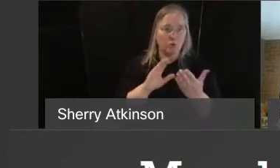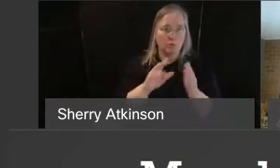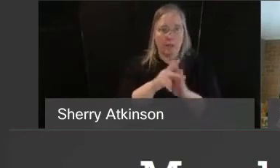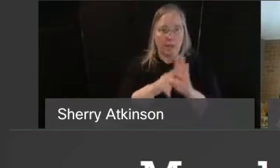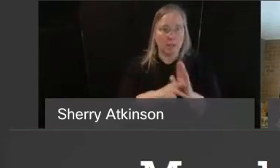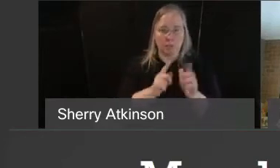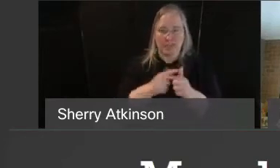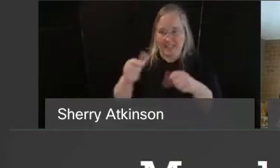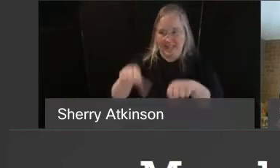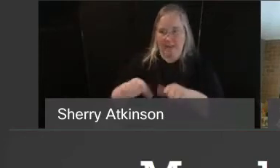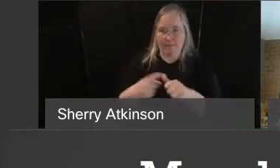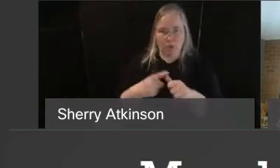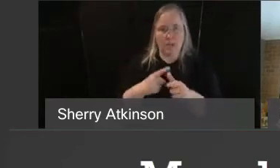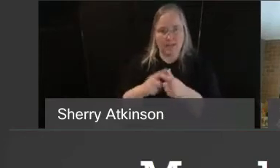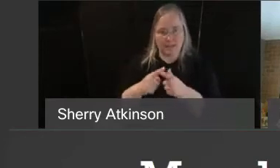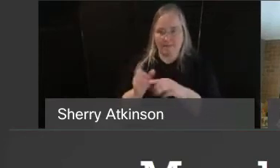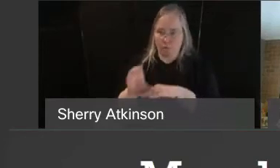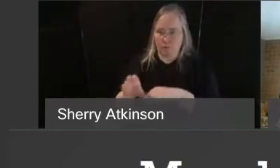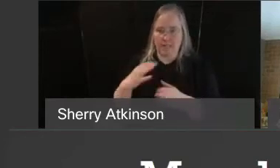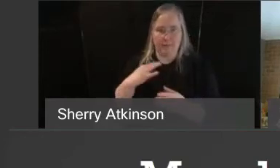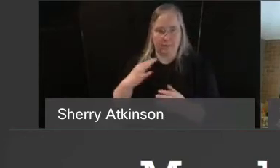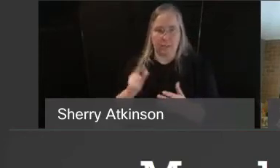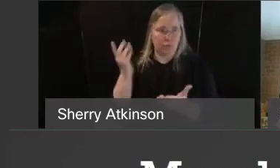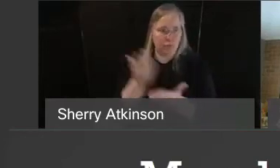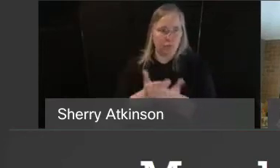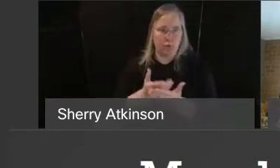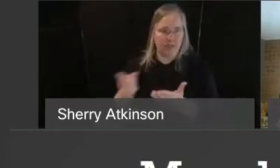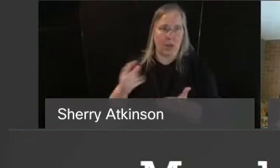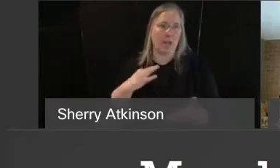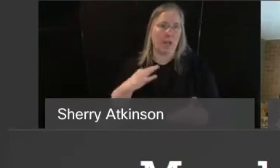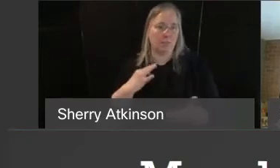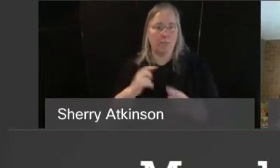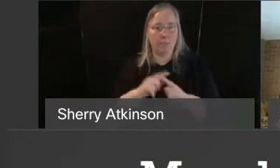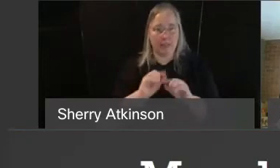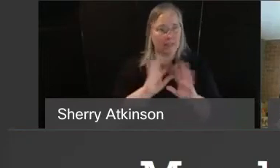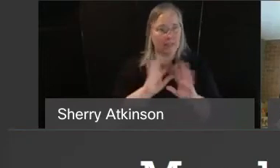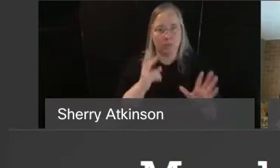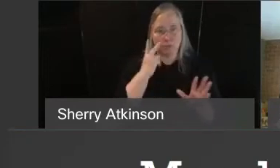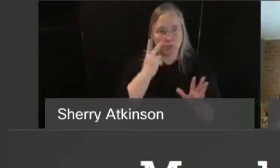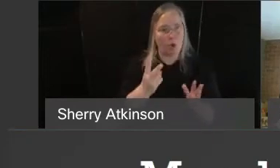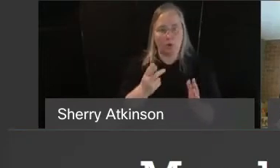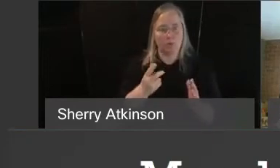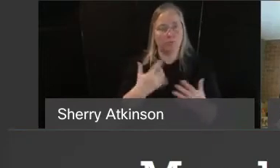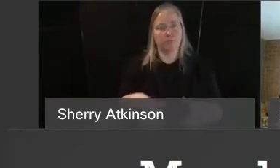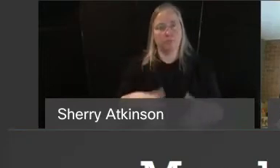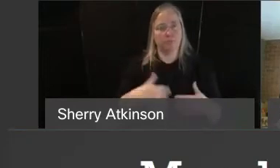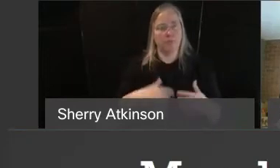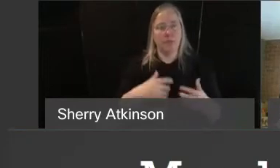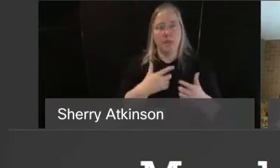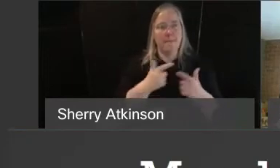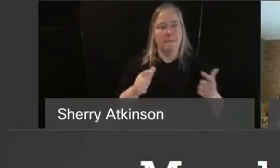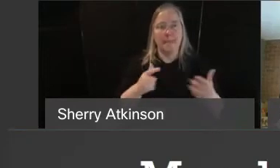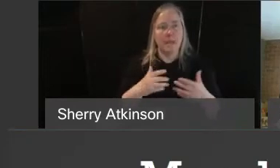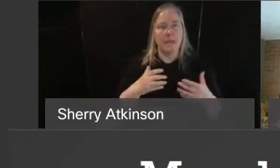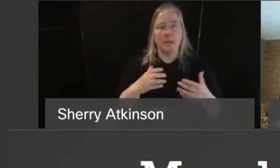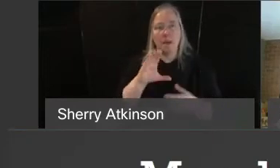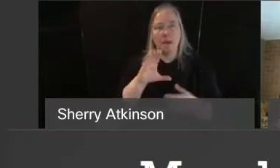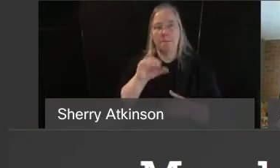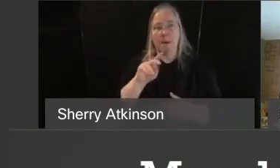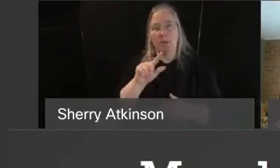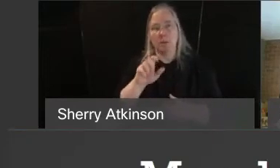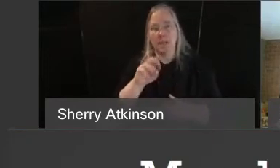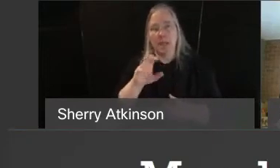of prove that they were eligible. We clearly saw that there were tremendous bottlenecks as well as delays in many individuals